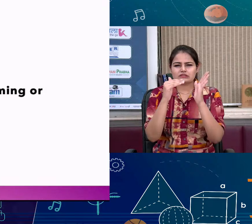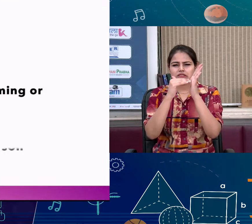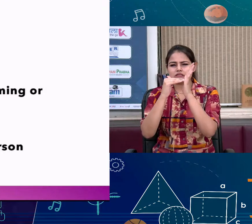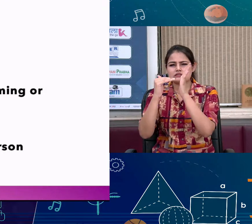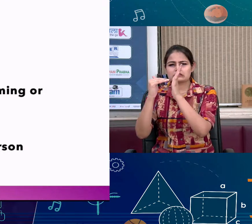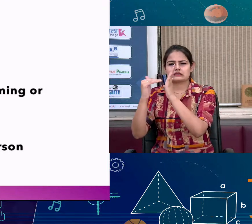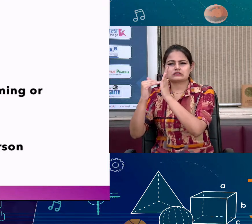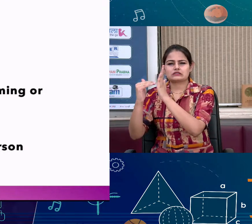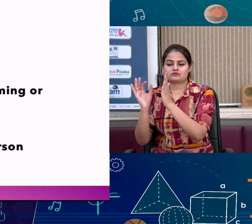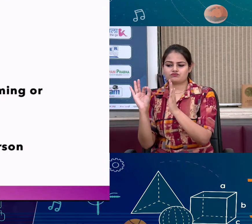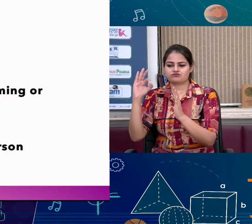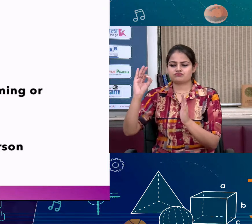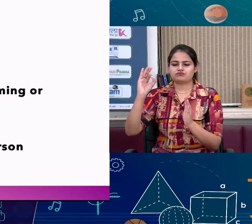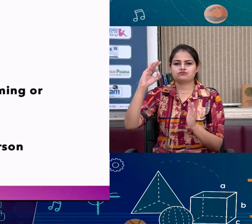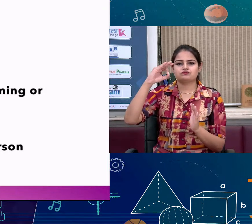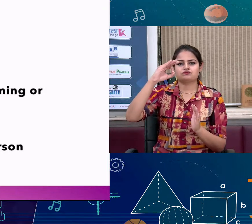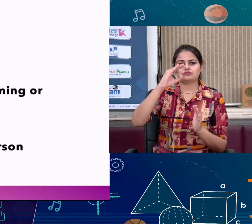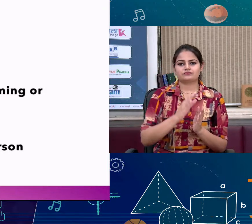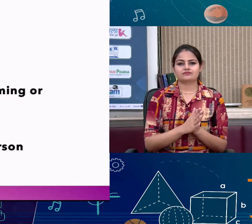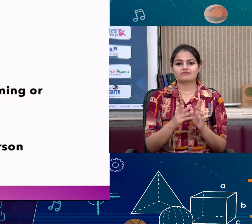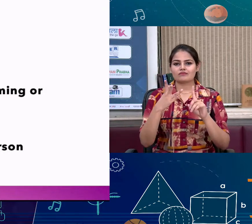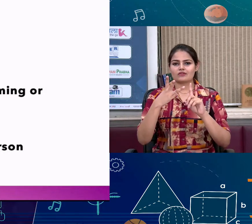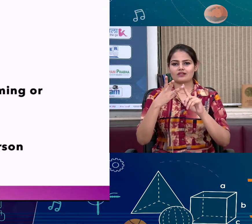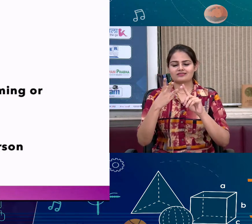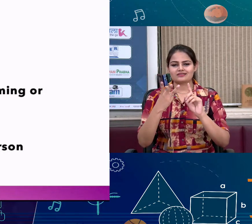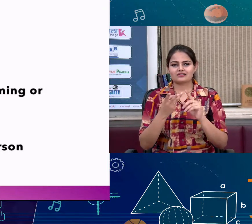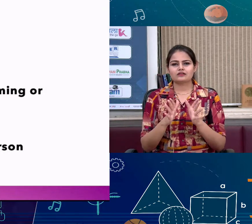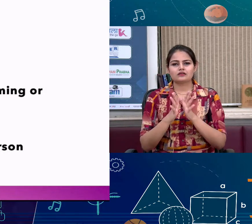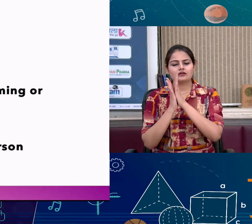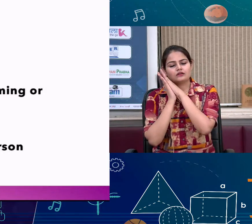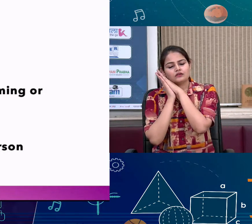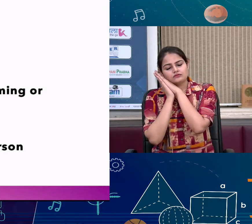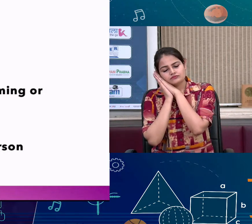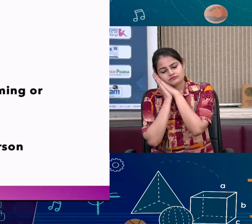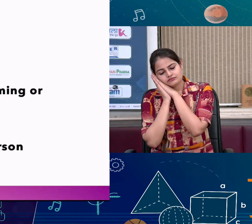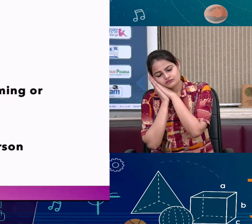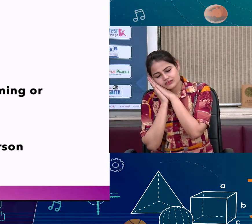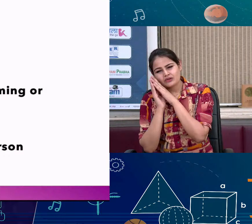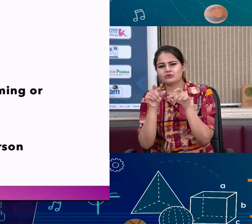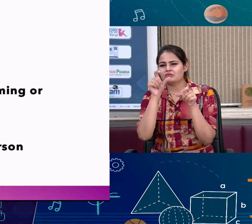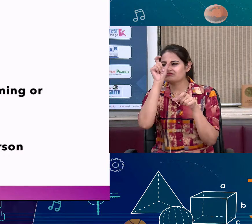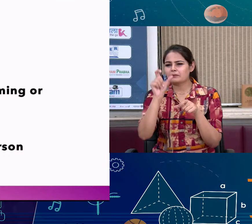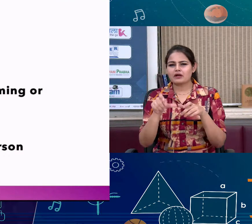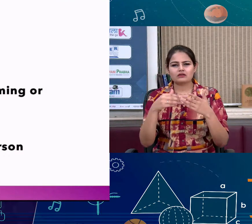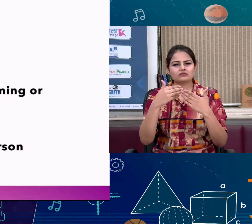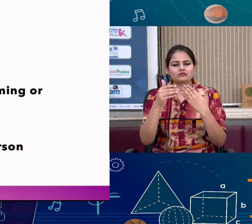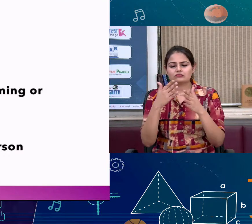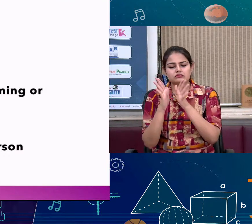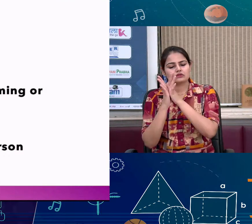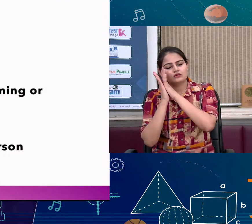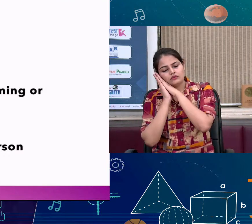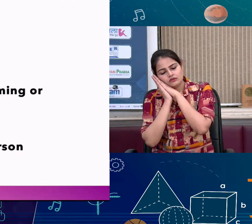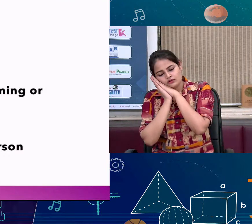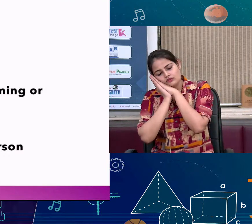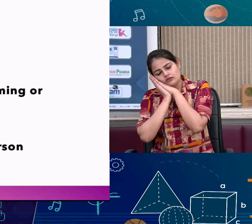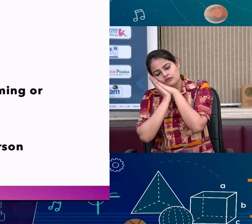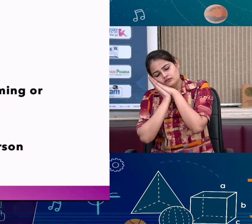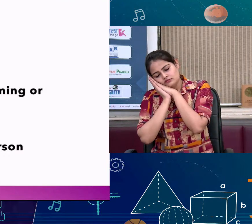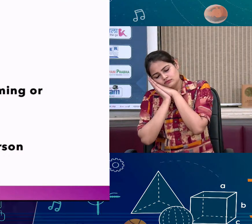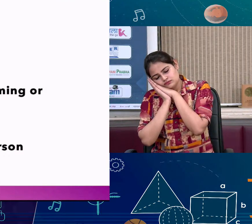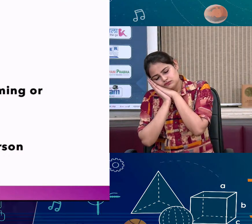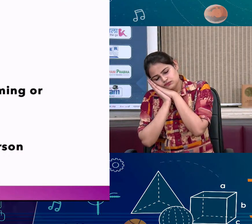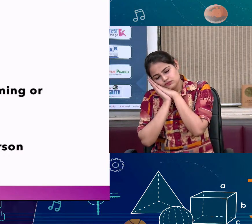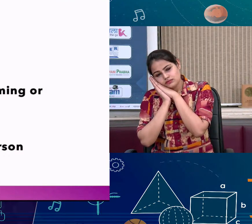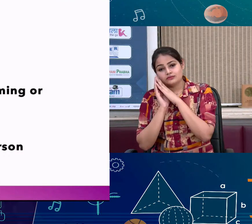buzzing. Sleepy head, a sleepy or an inattentive person, whoever is sleeping and feeling lazy to get up. So we